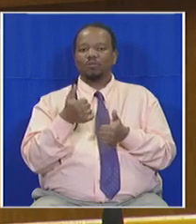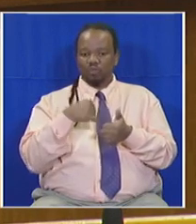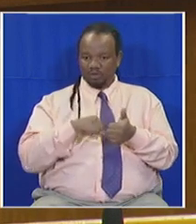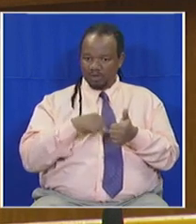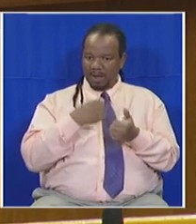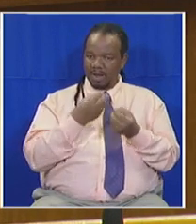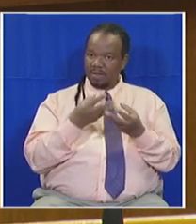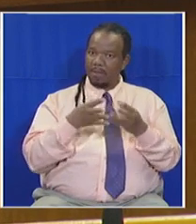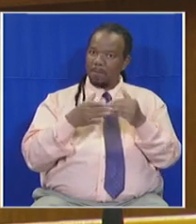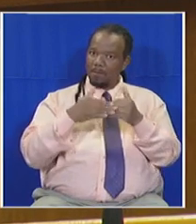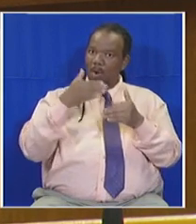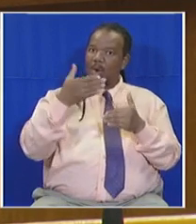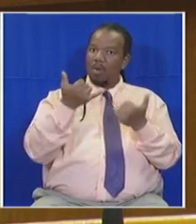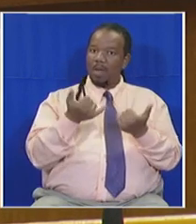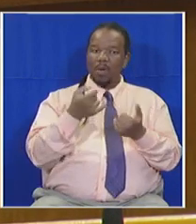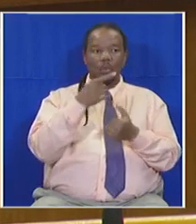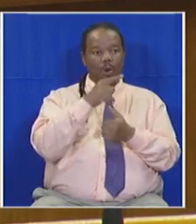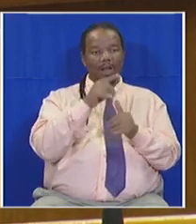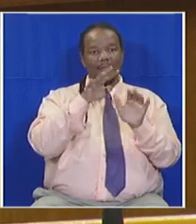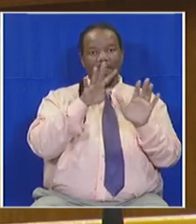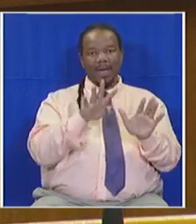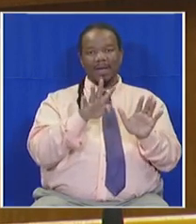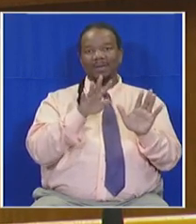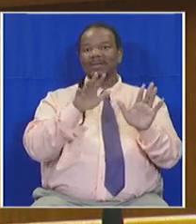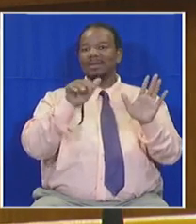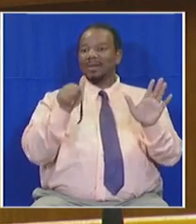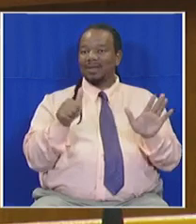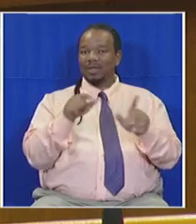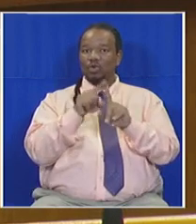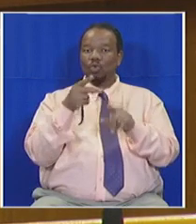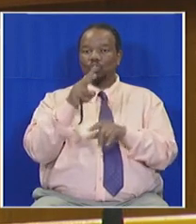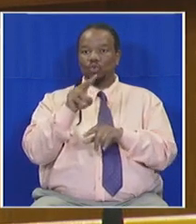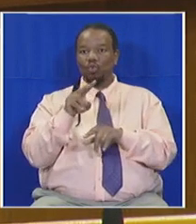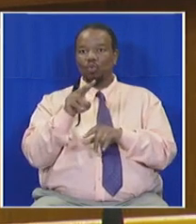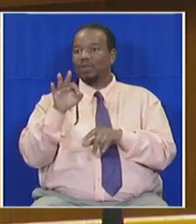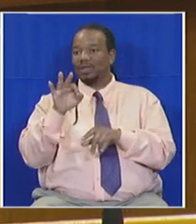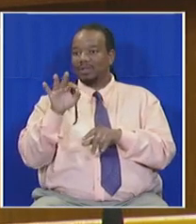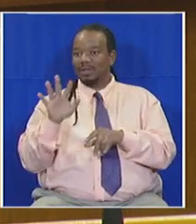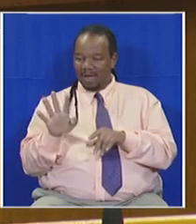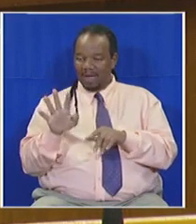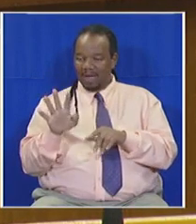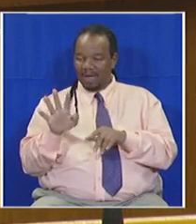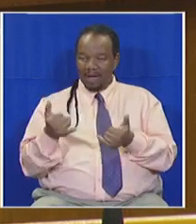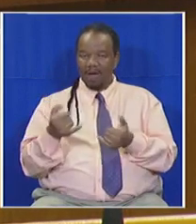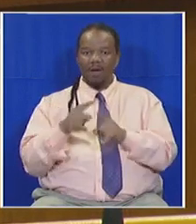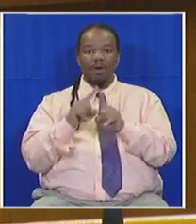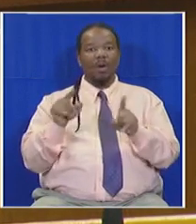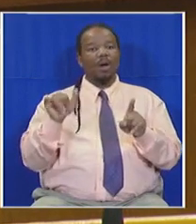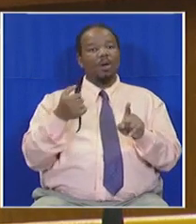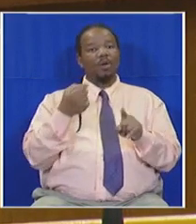has increased from 198 to 229 in the last year. Out of an annual target of